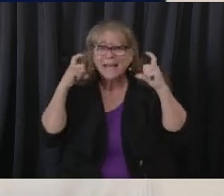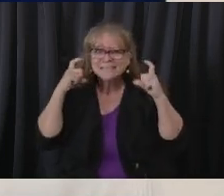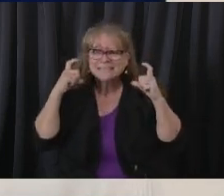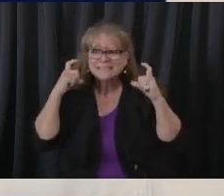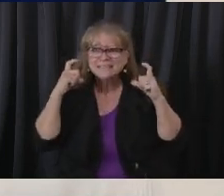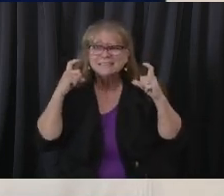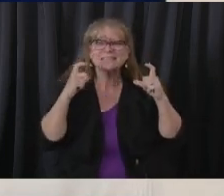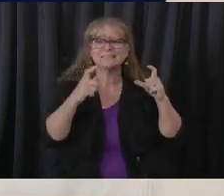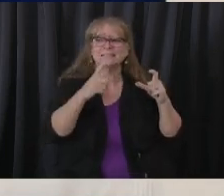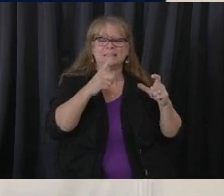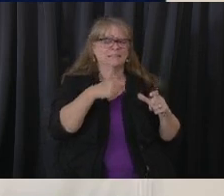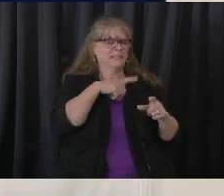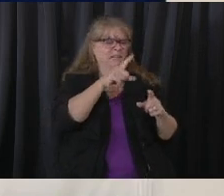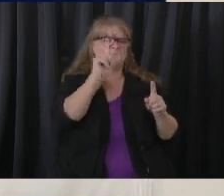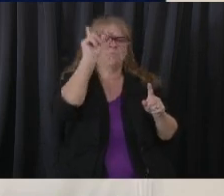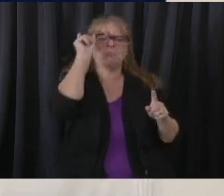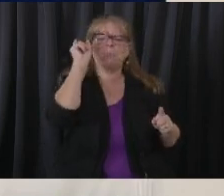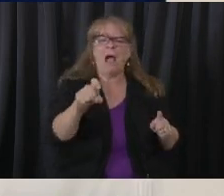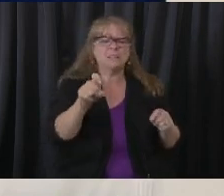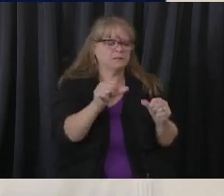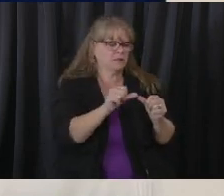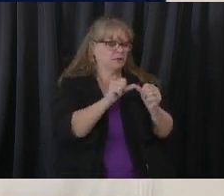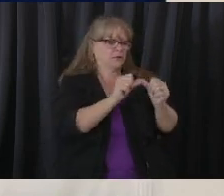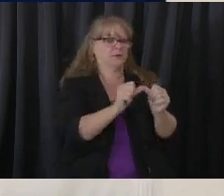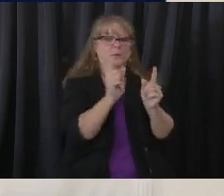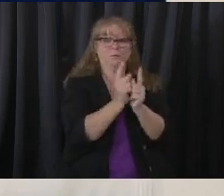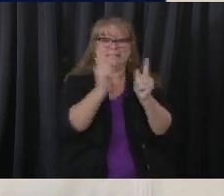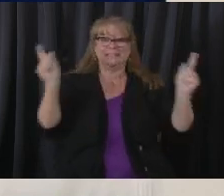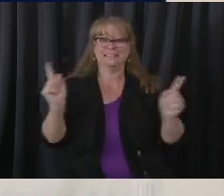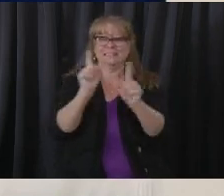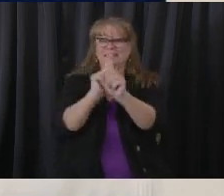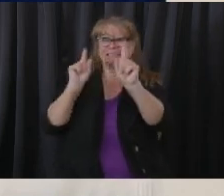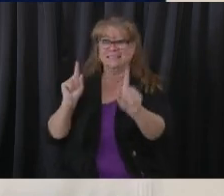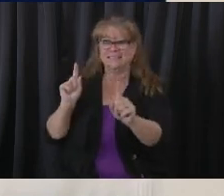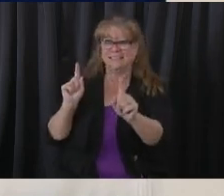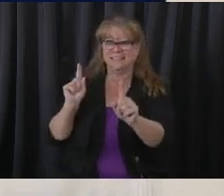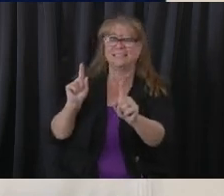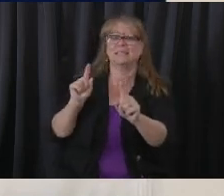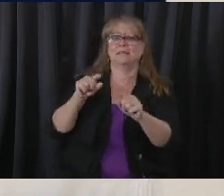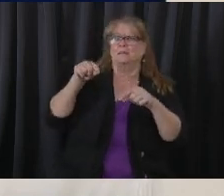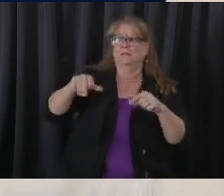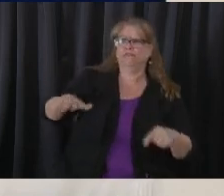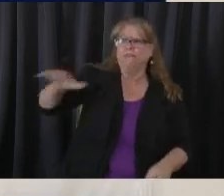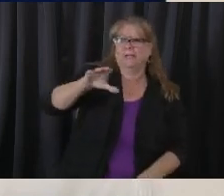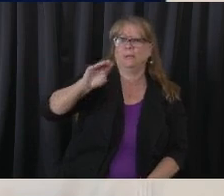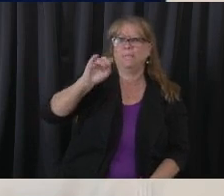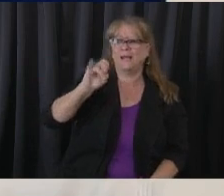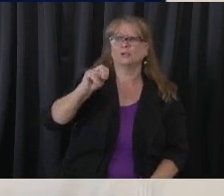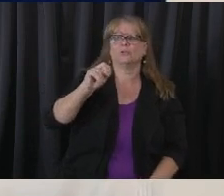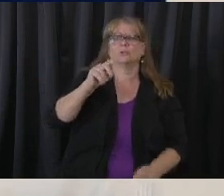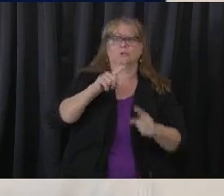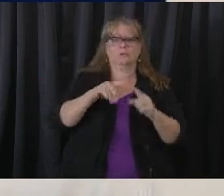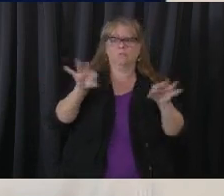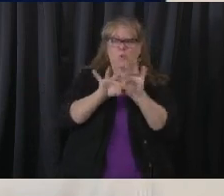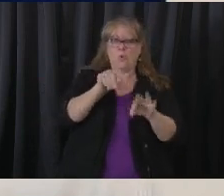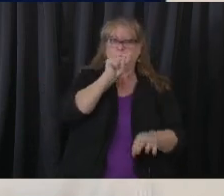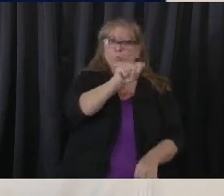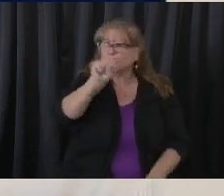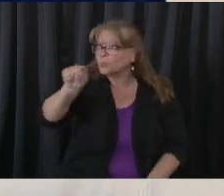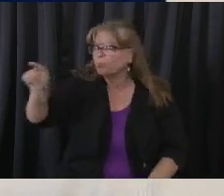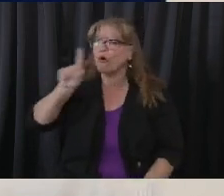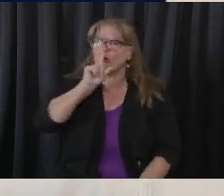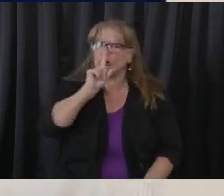attending. And we do our best to keep everybody safe. We also include some of the virtual sessions like this for people from across the